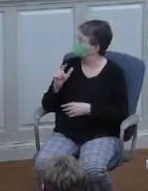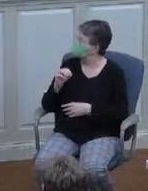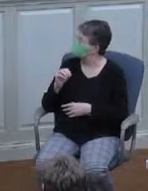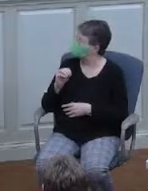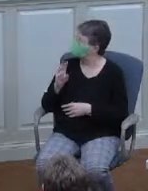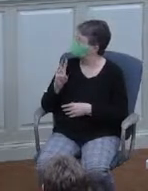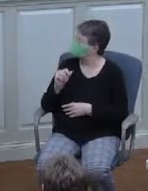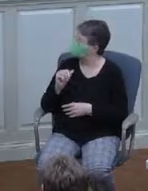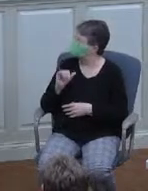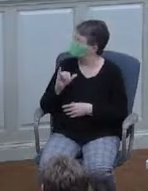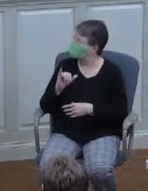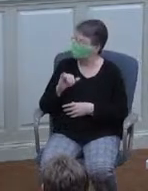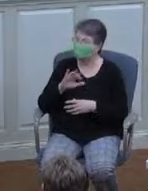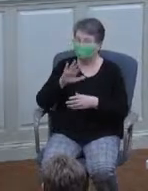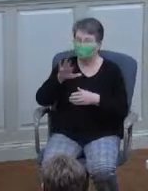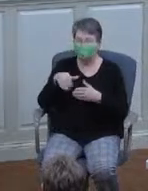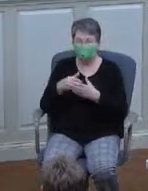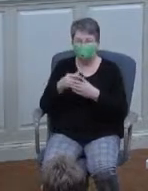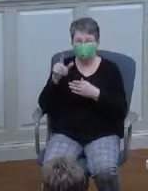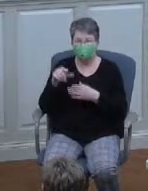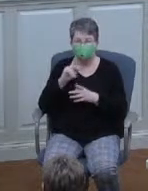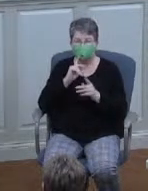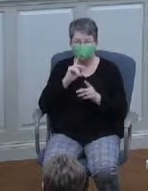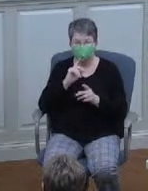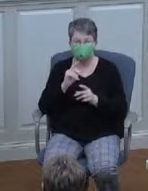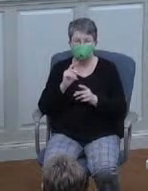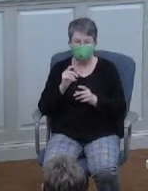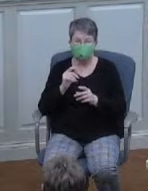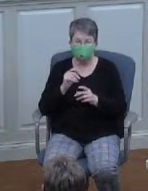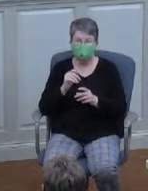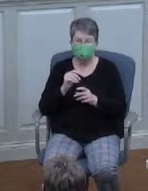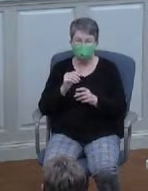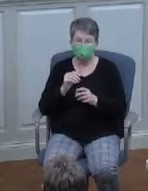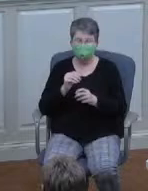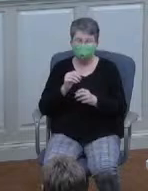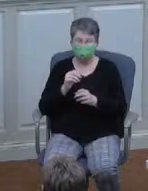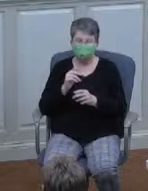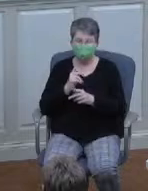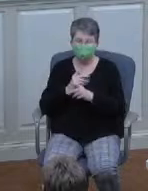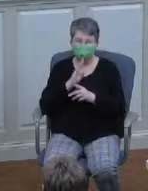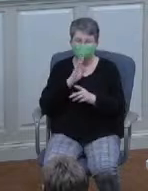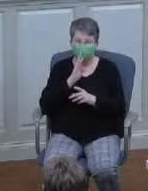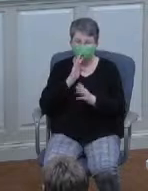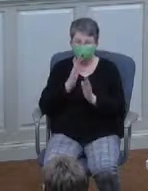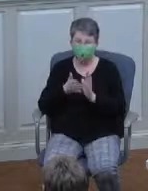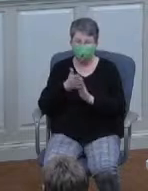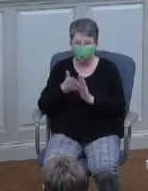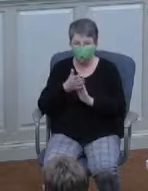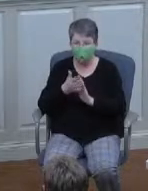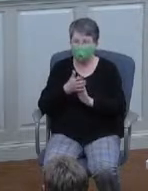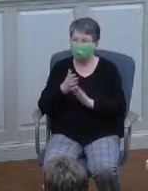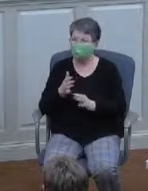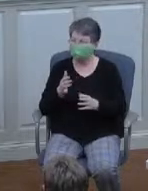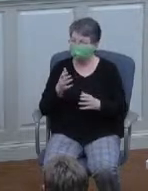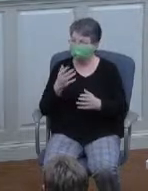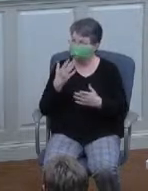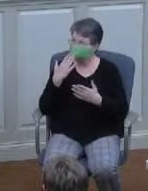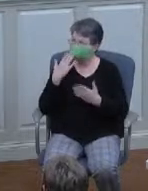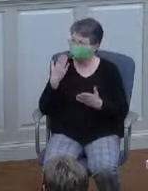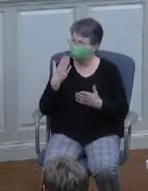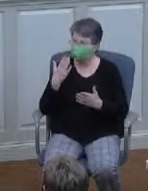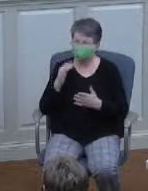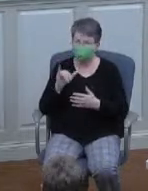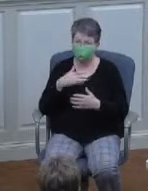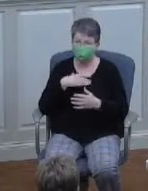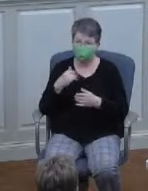and keeping the water and everything going for the citizens of Danville and Bull County. So, and that